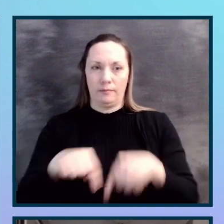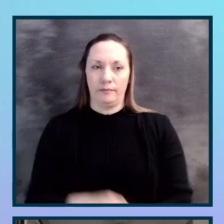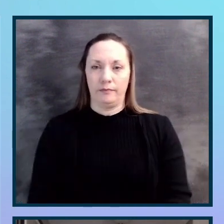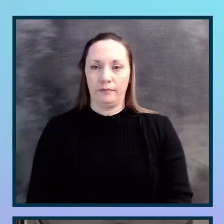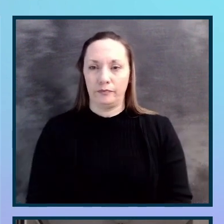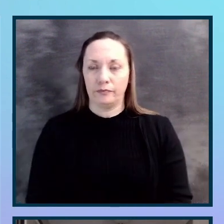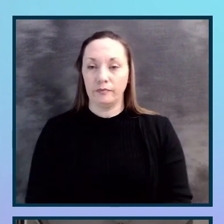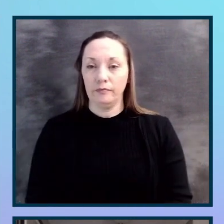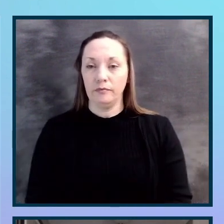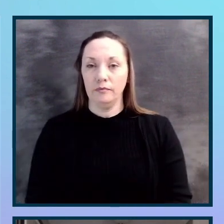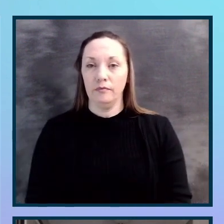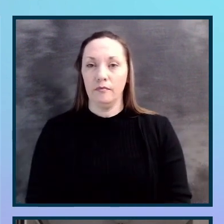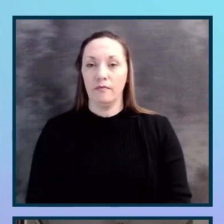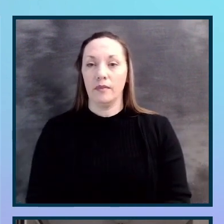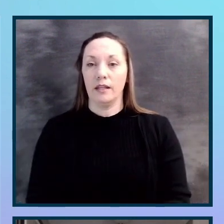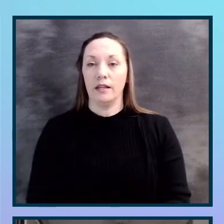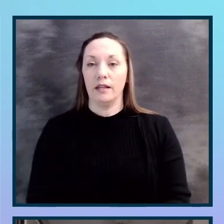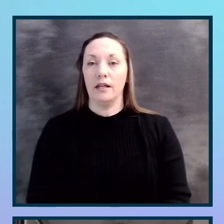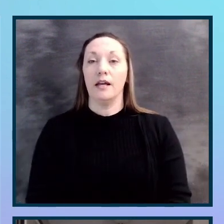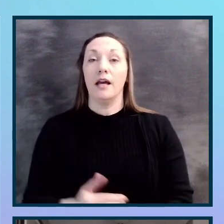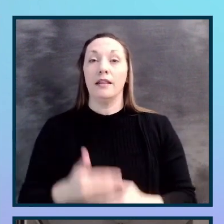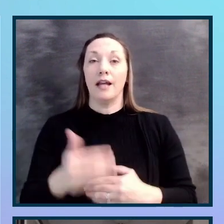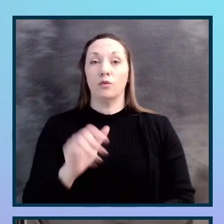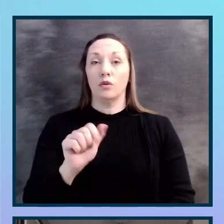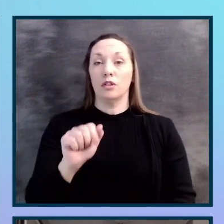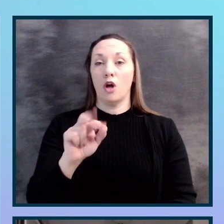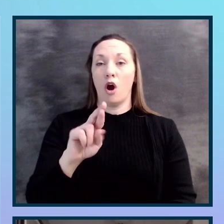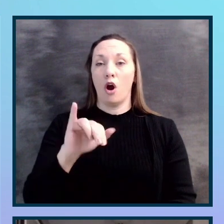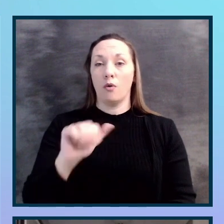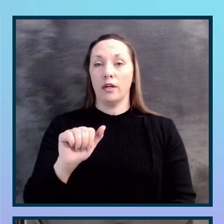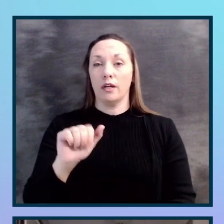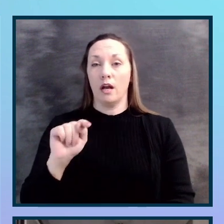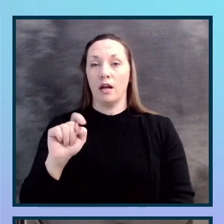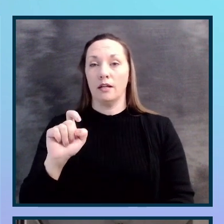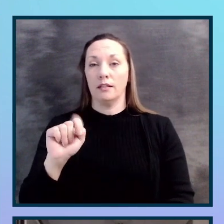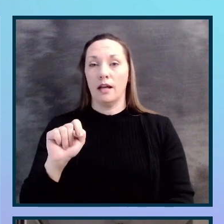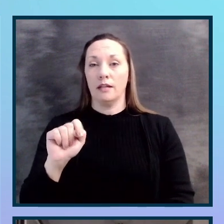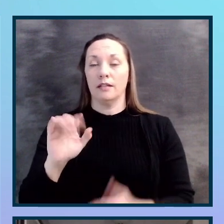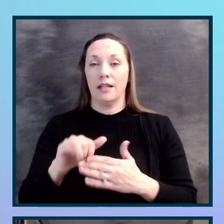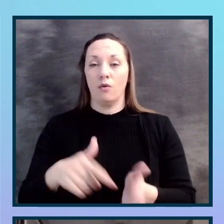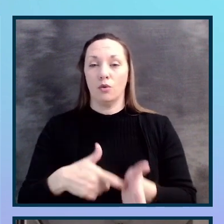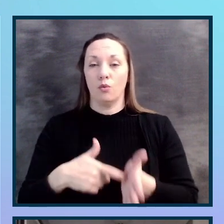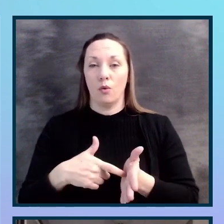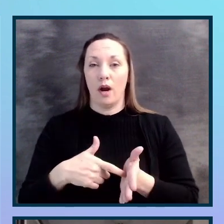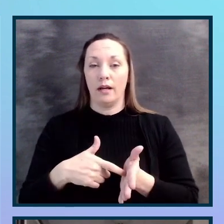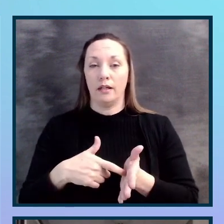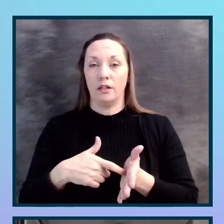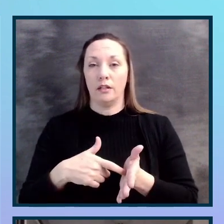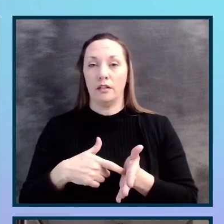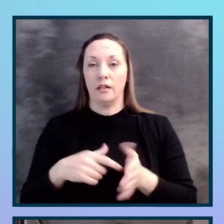The next one is ARIA text. This one was a highly requested feature, much